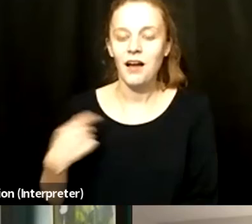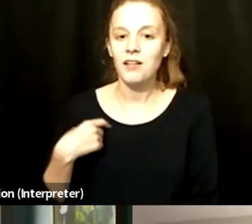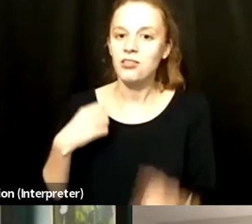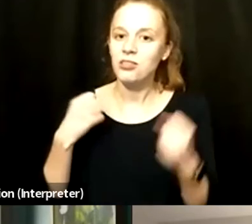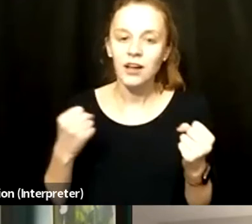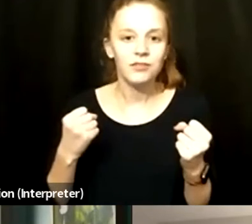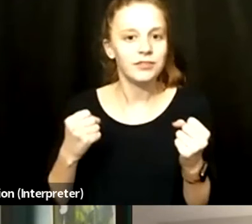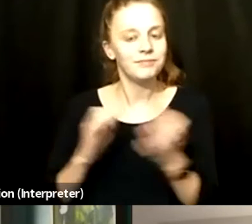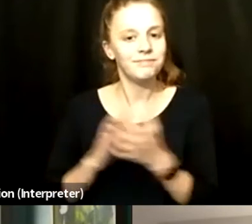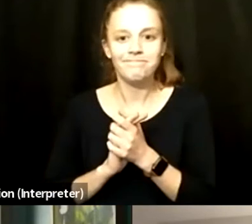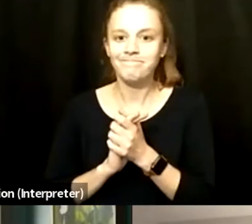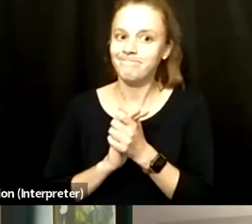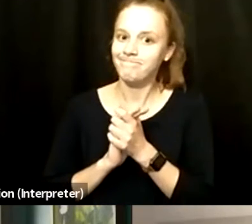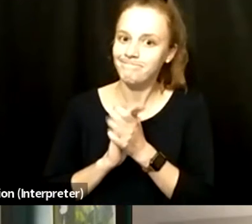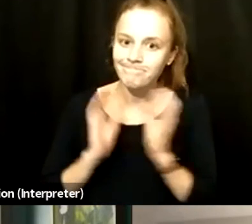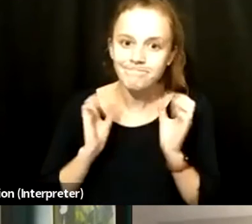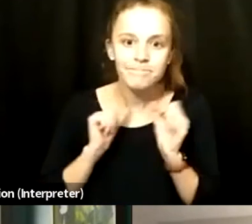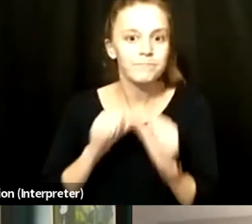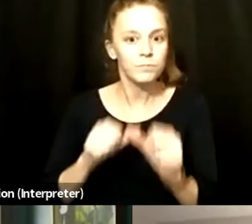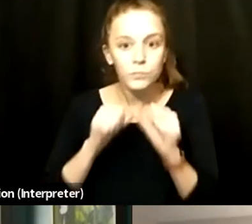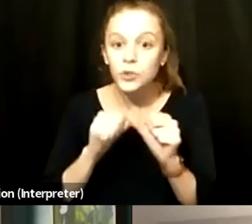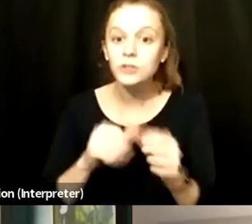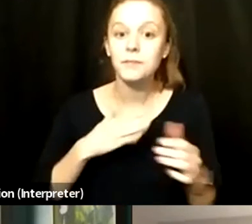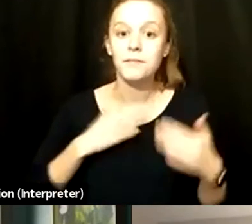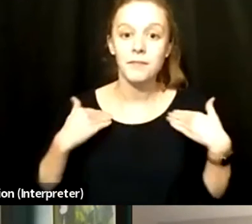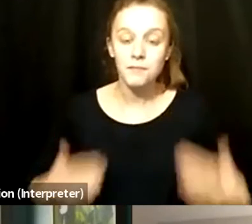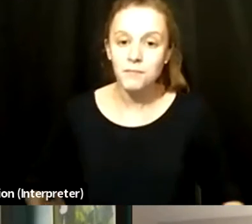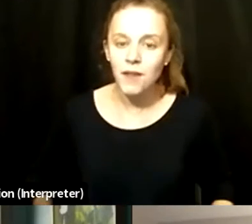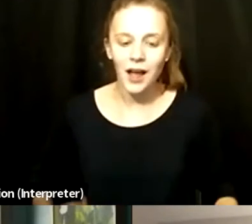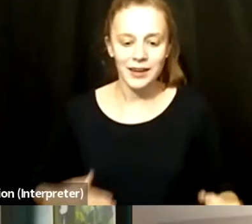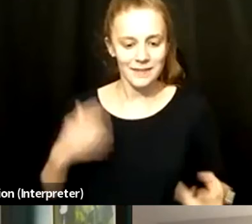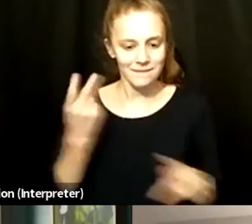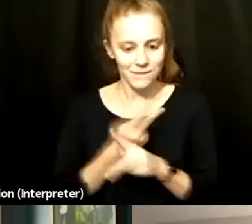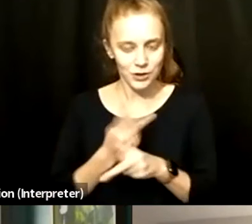and figuring out like how it moved and how it worked.